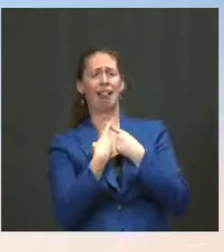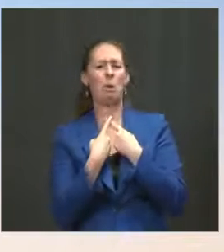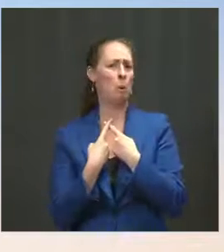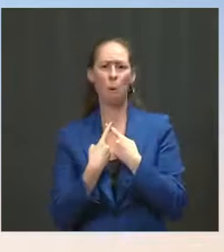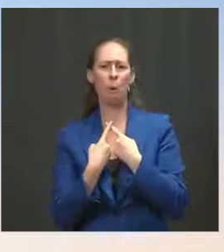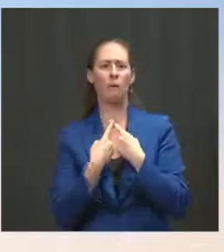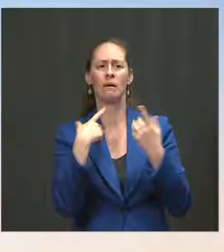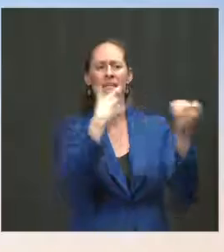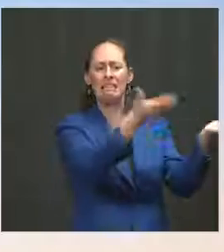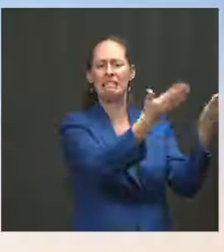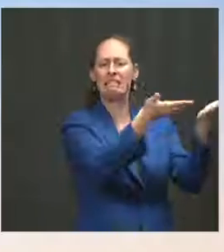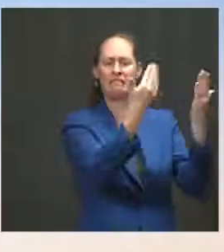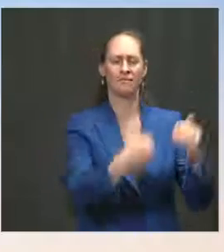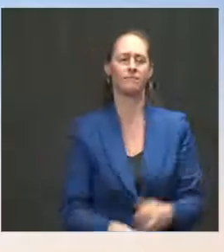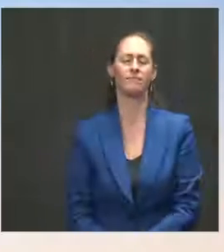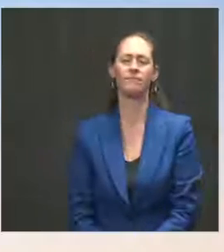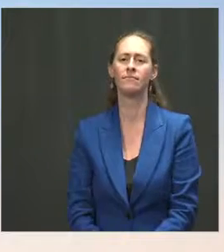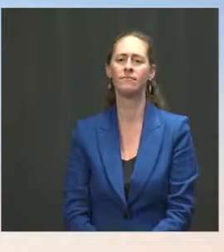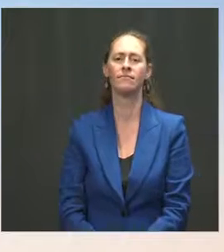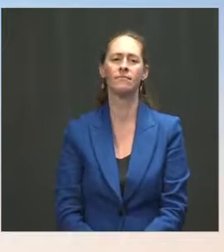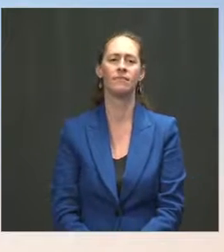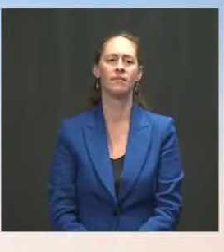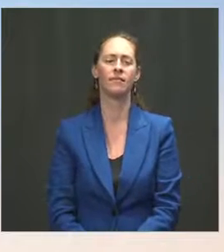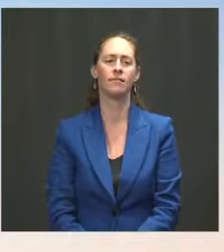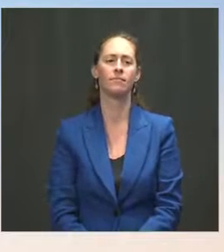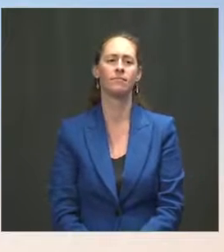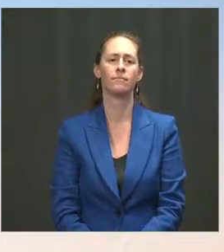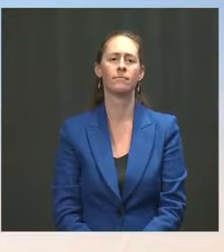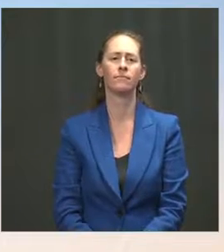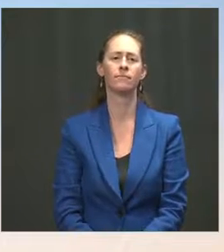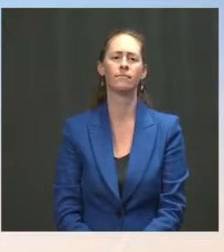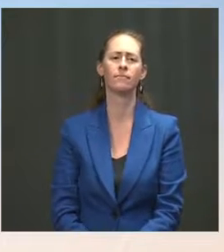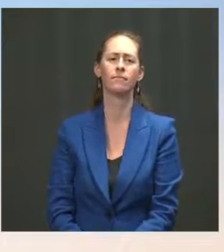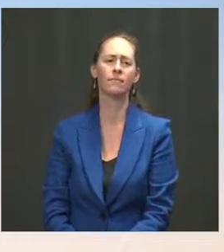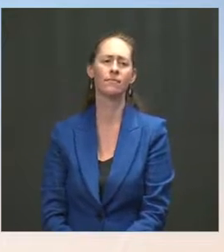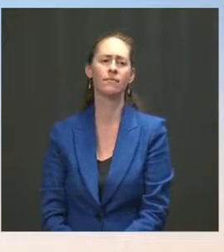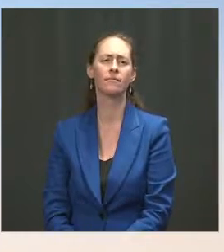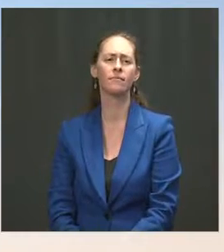One other, and look, President is President wherever he is, we go wherever he